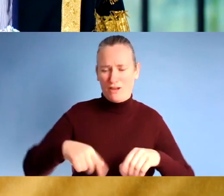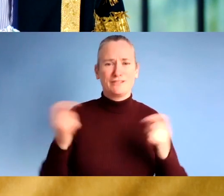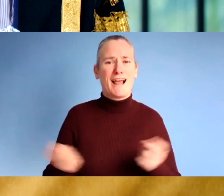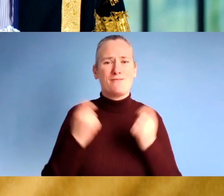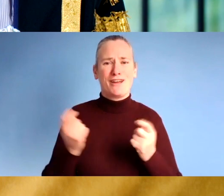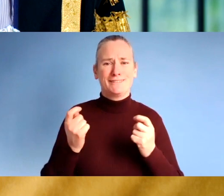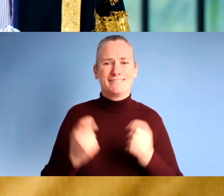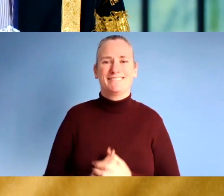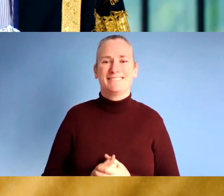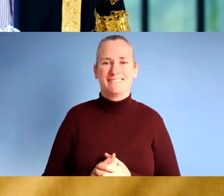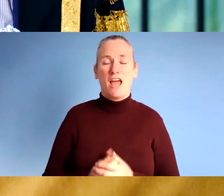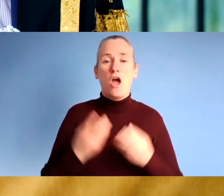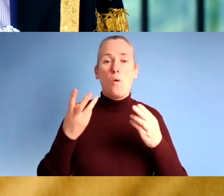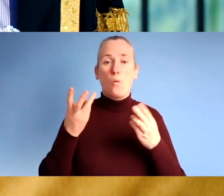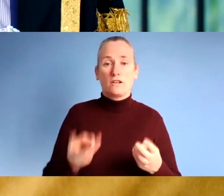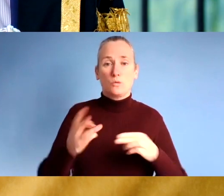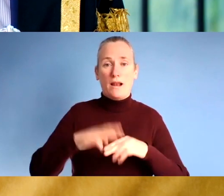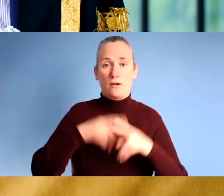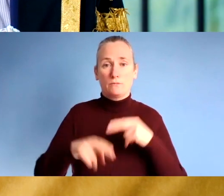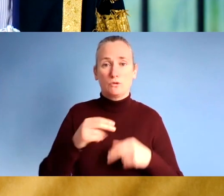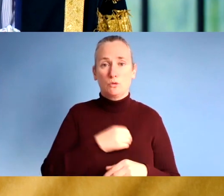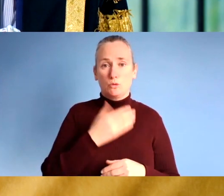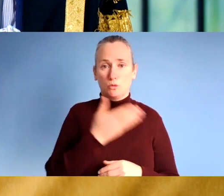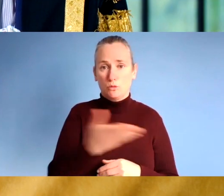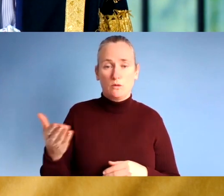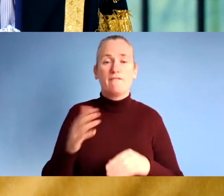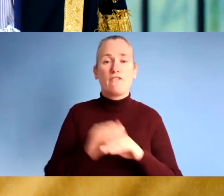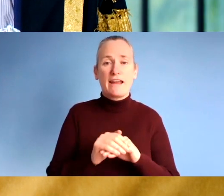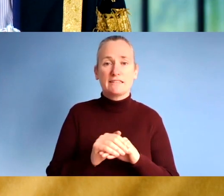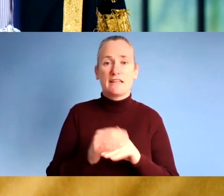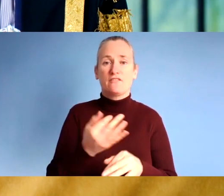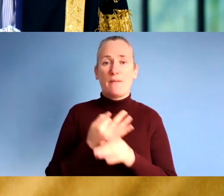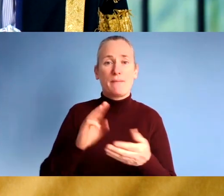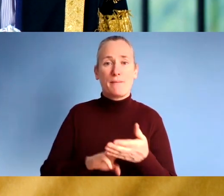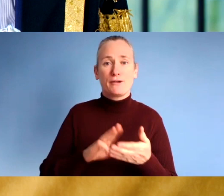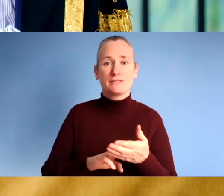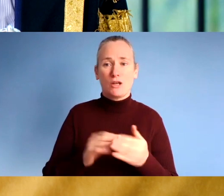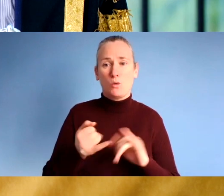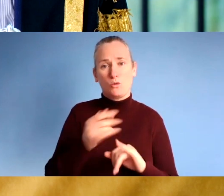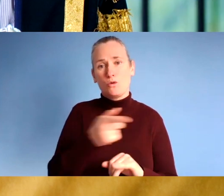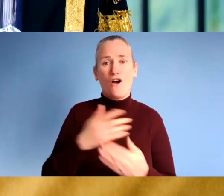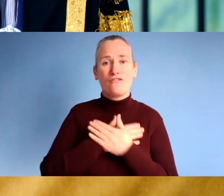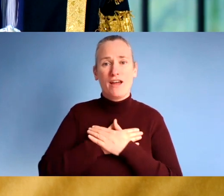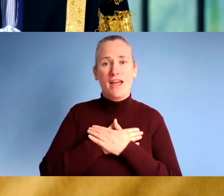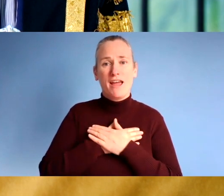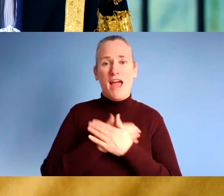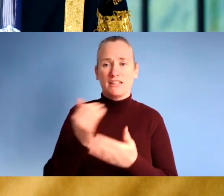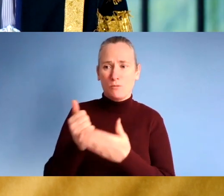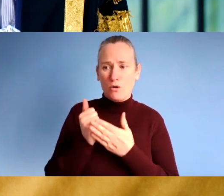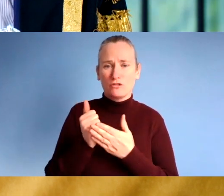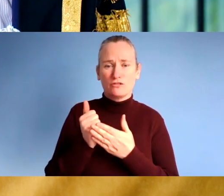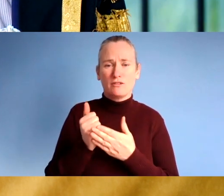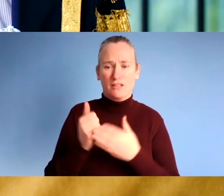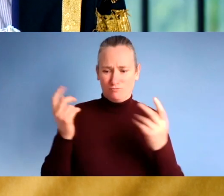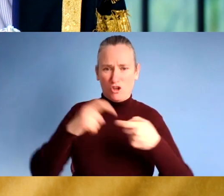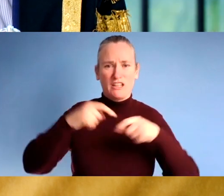celebrate. I want to extend my welcome to friends, family members and loved ones and supporters joining you for